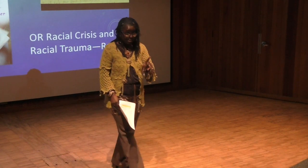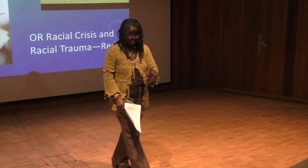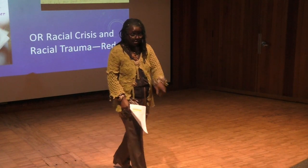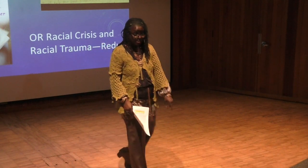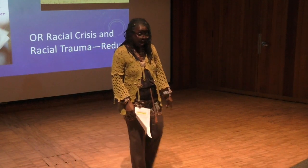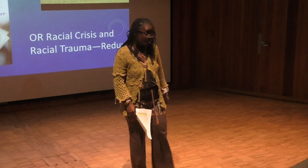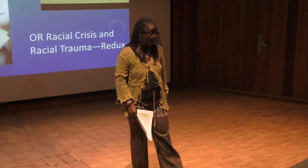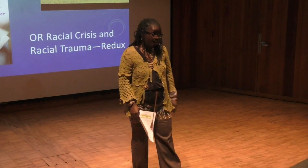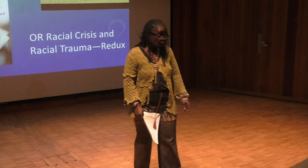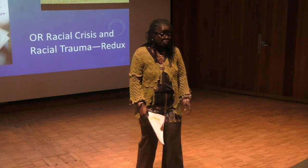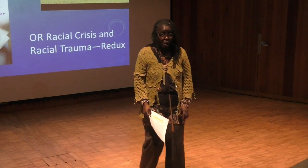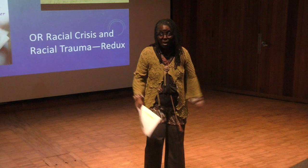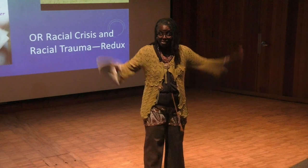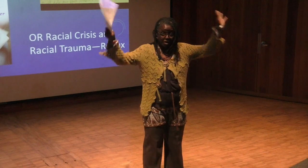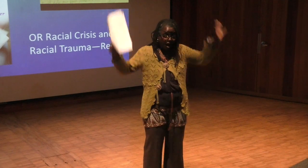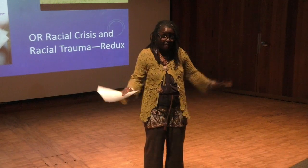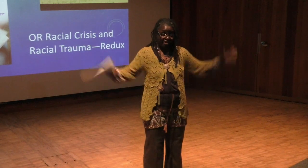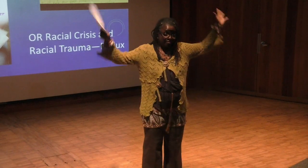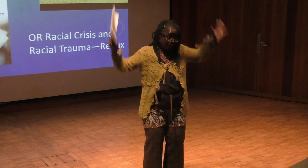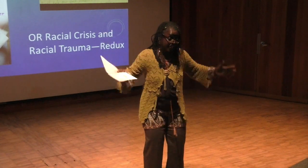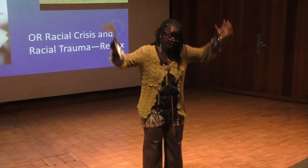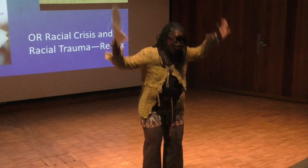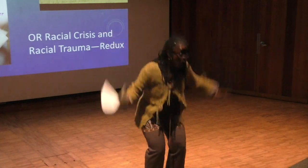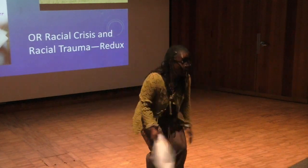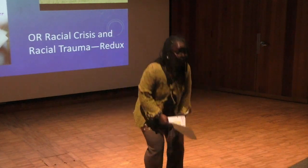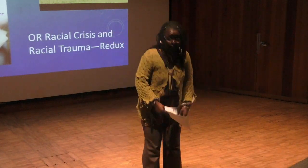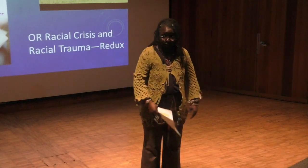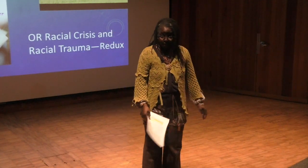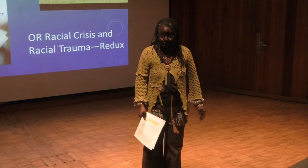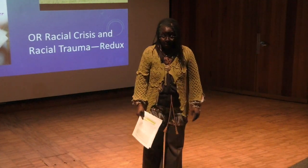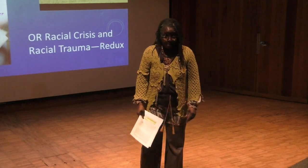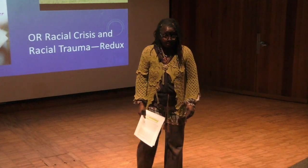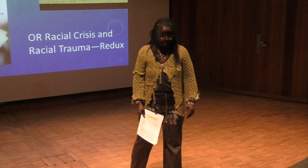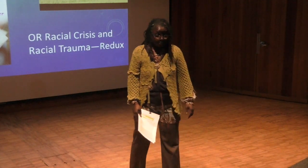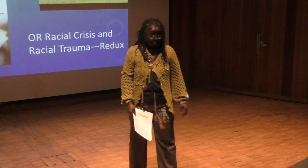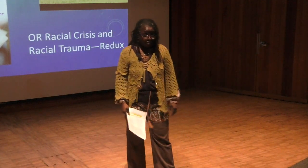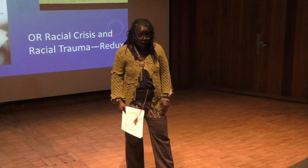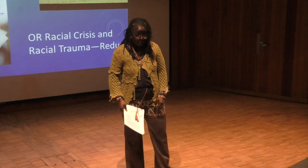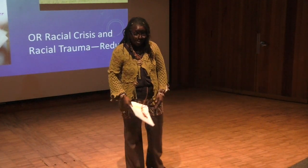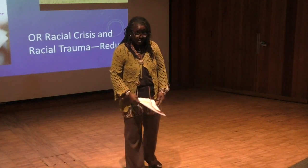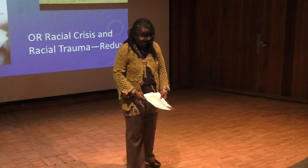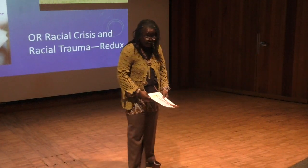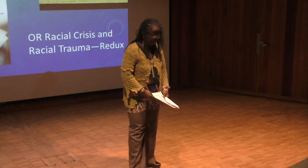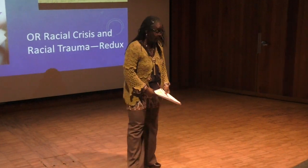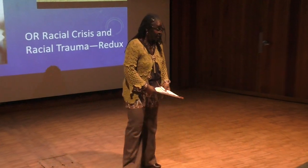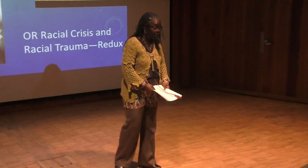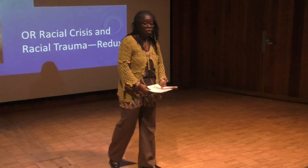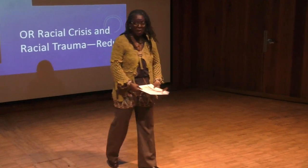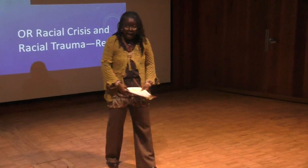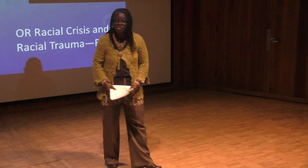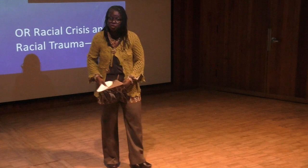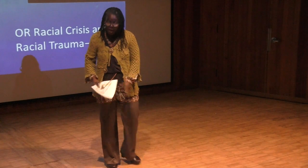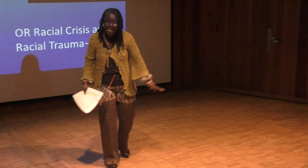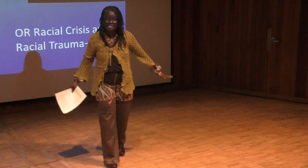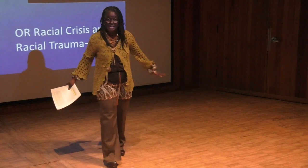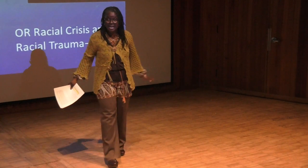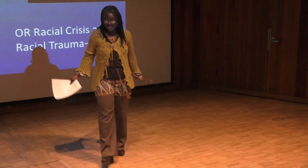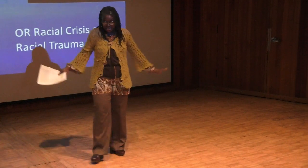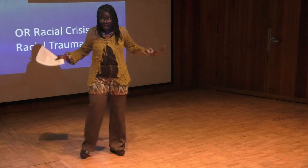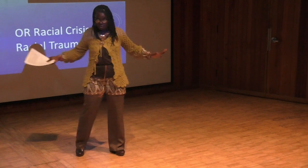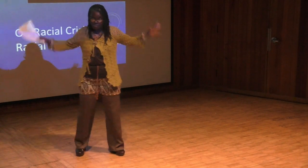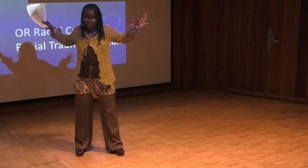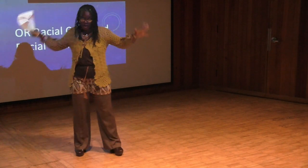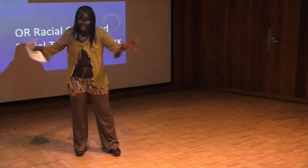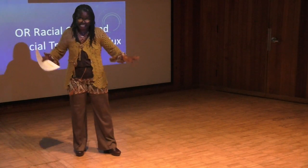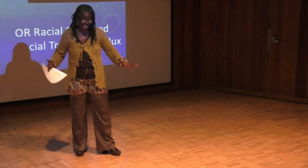read Asimov's novel, those robots are off the freaking hook. Talk about sentient. It's crazy.